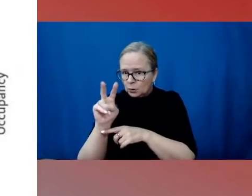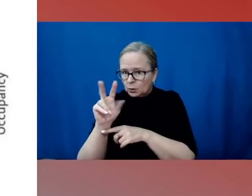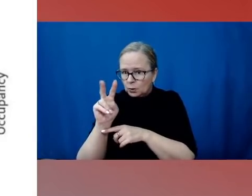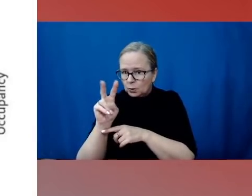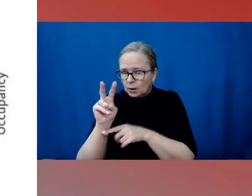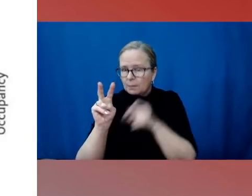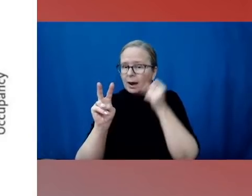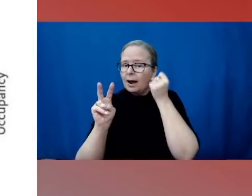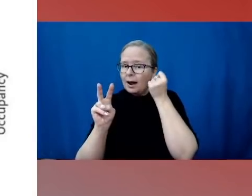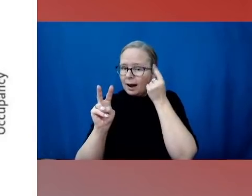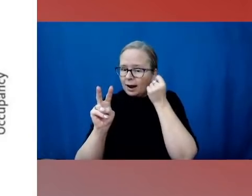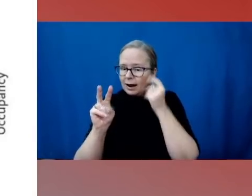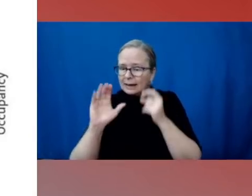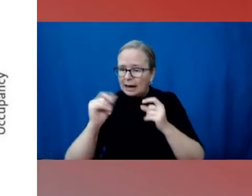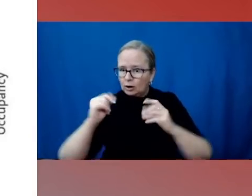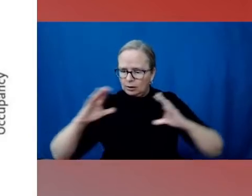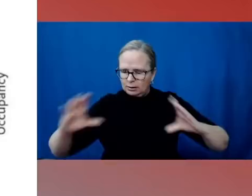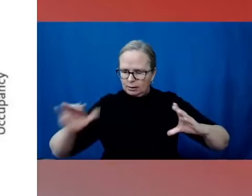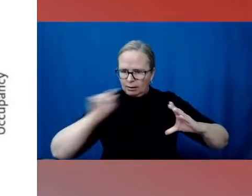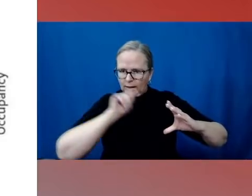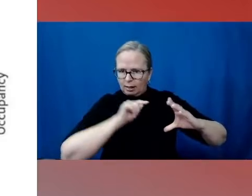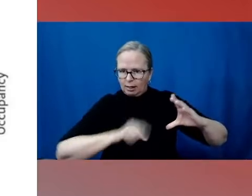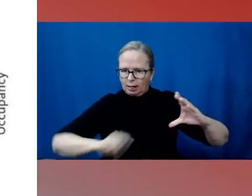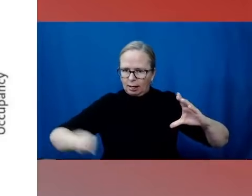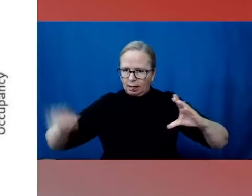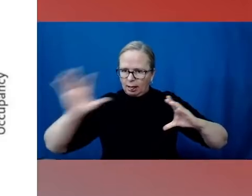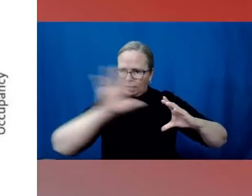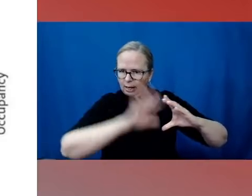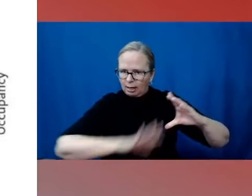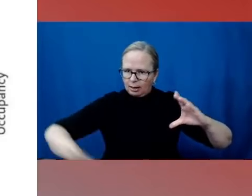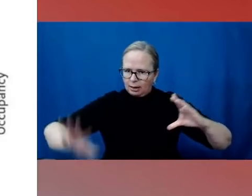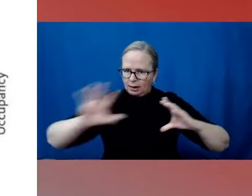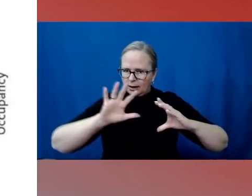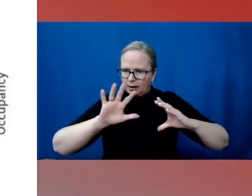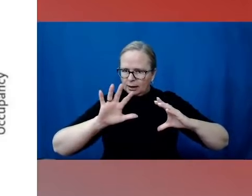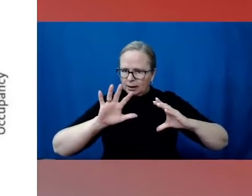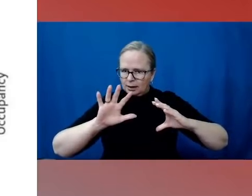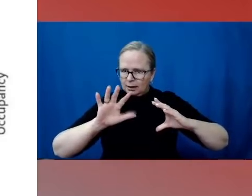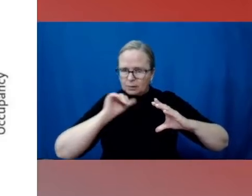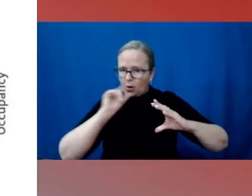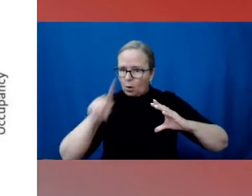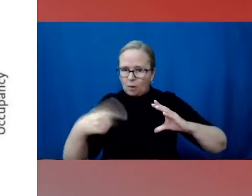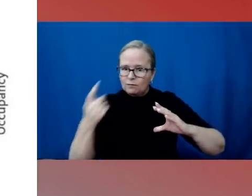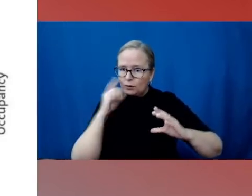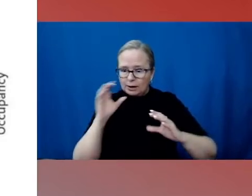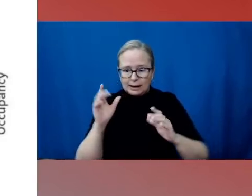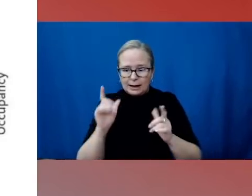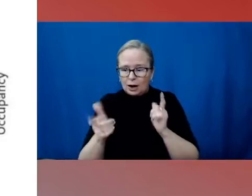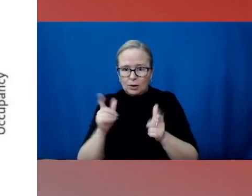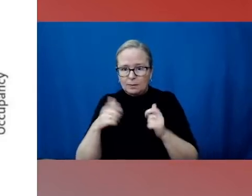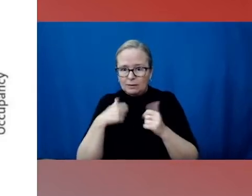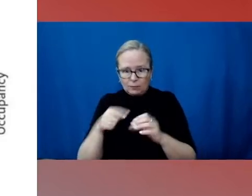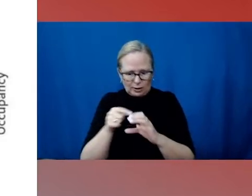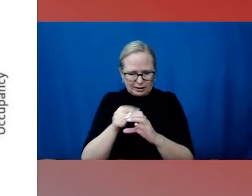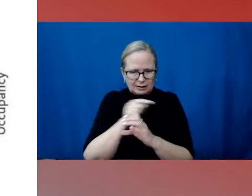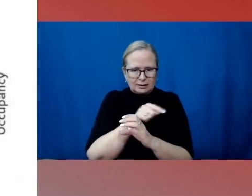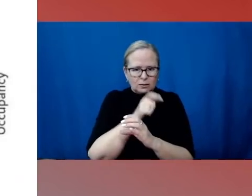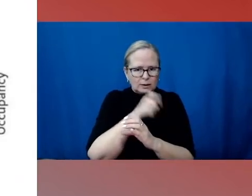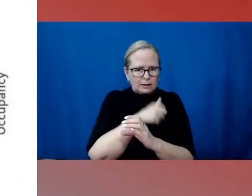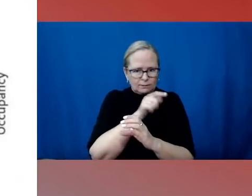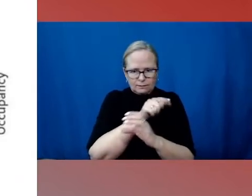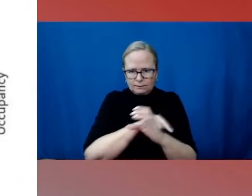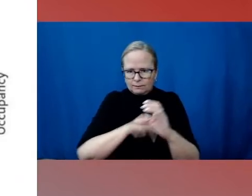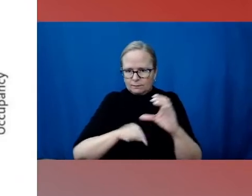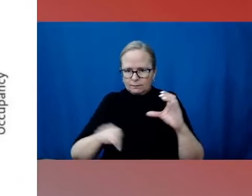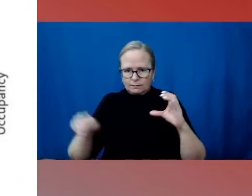any hospital in all of the Calgary region and zone. Keep in mind, those aren't just for Calgary patients as well. I'm down in Medicine